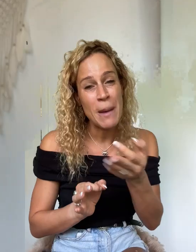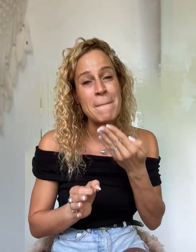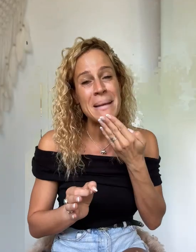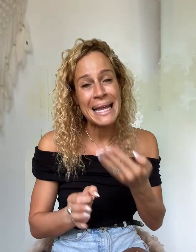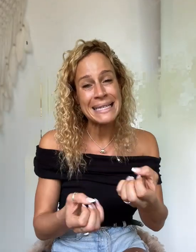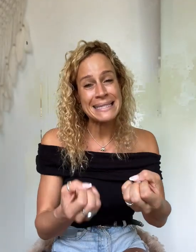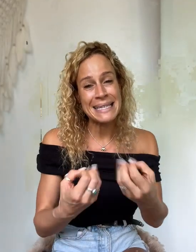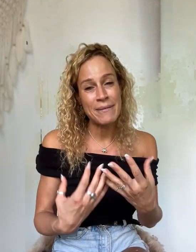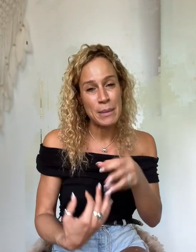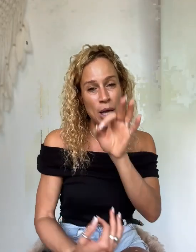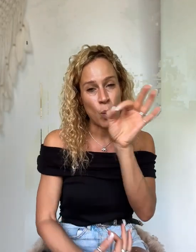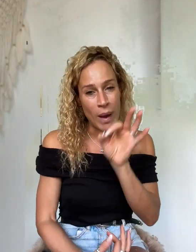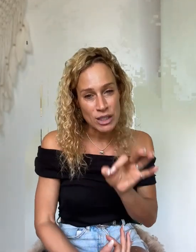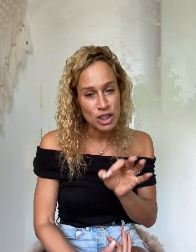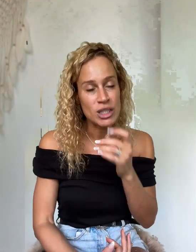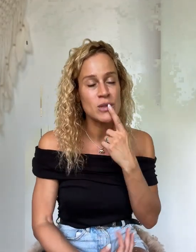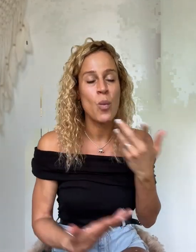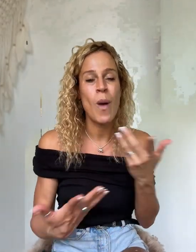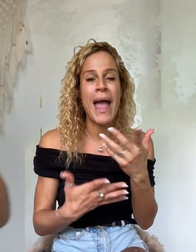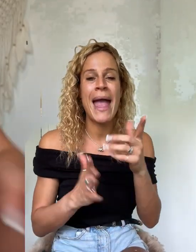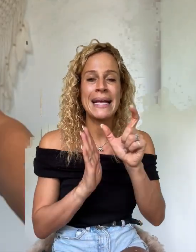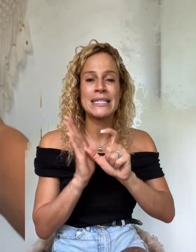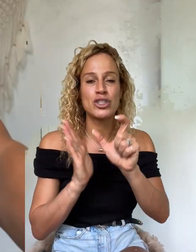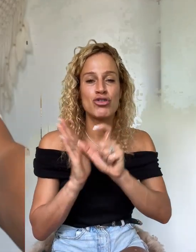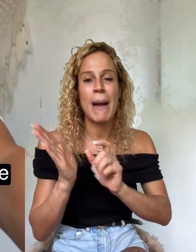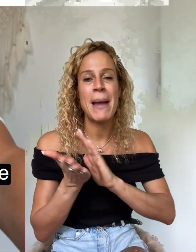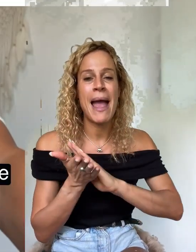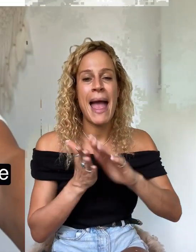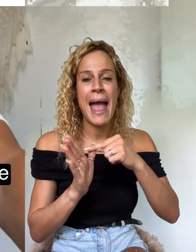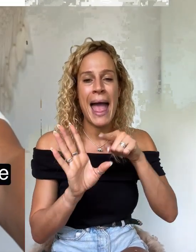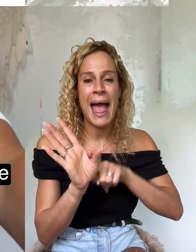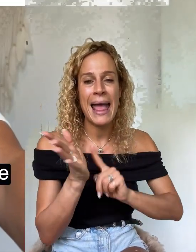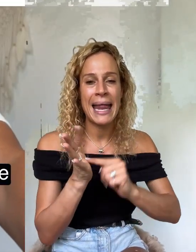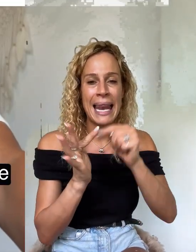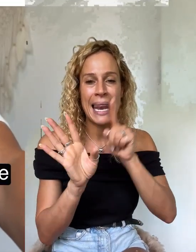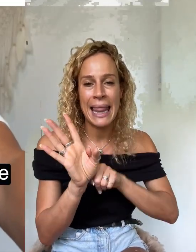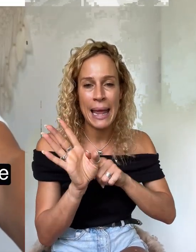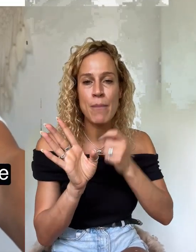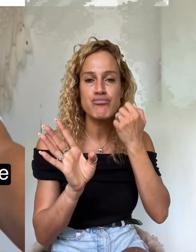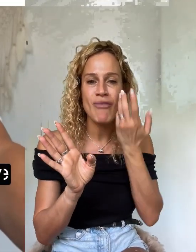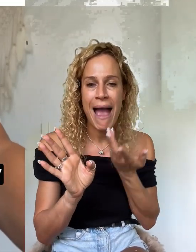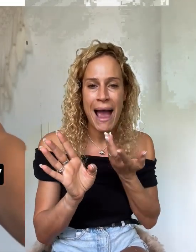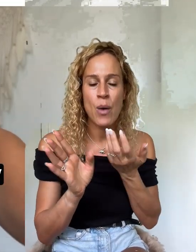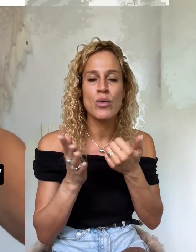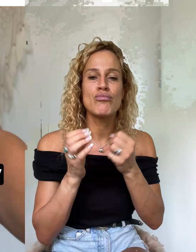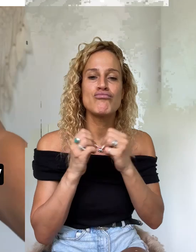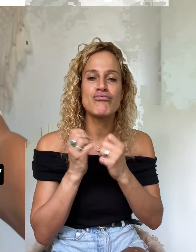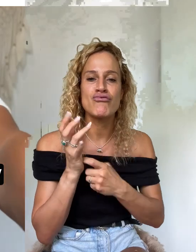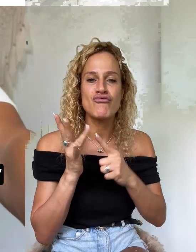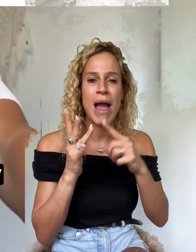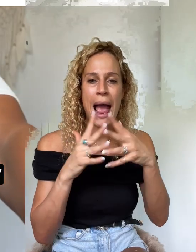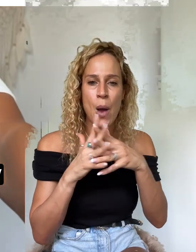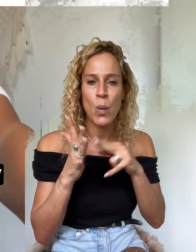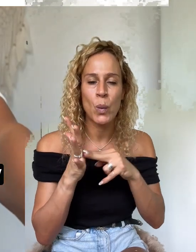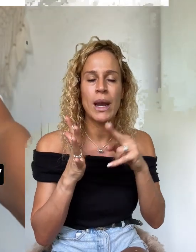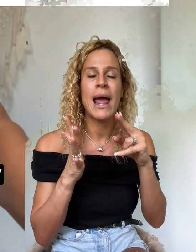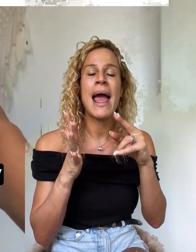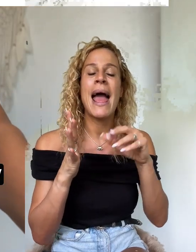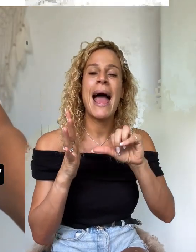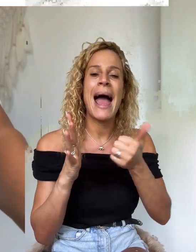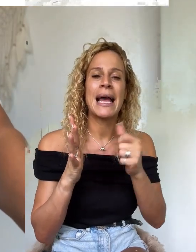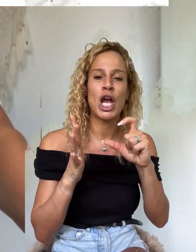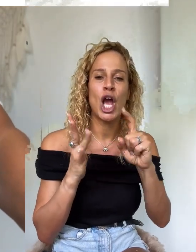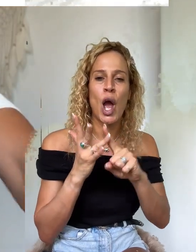Hayley Brown and Co on Instagram. Someone messaged me, I feel so